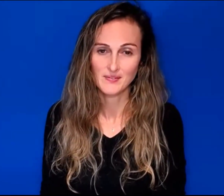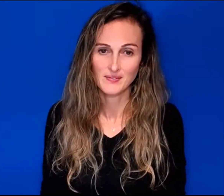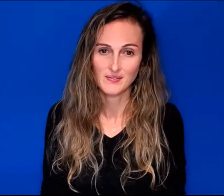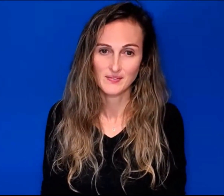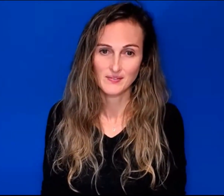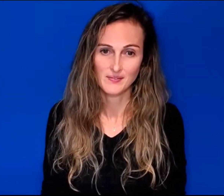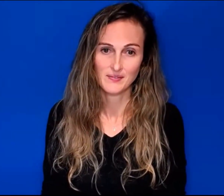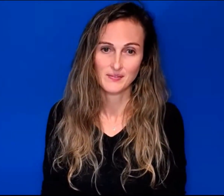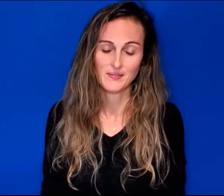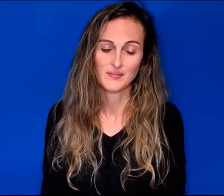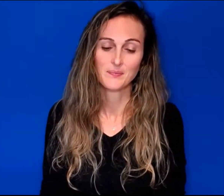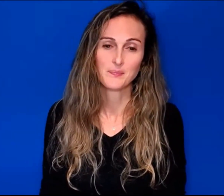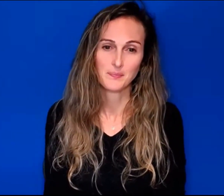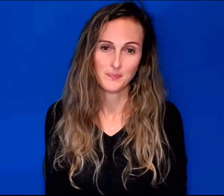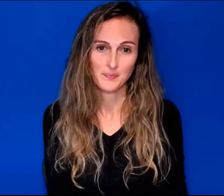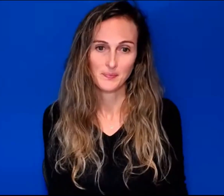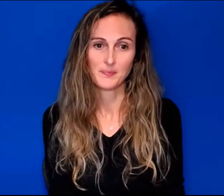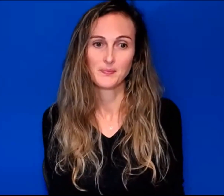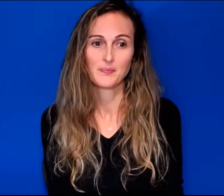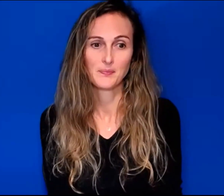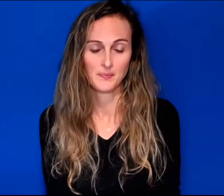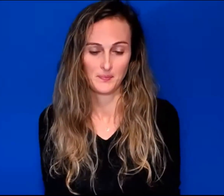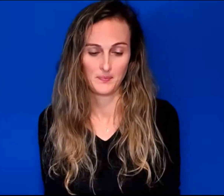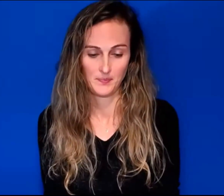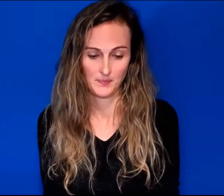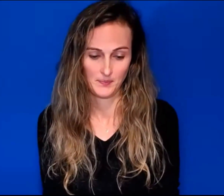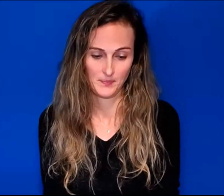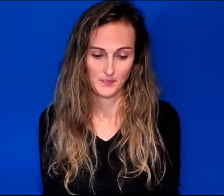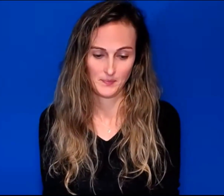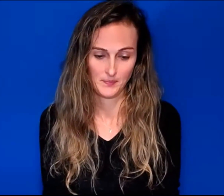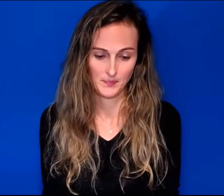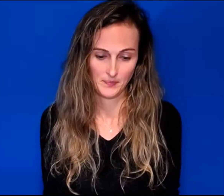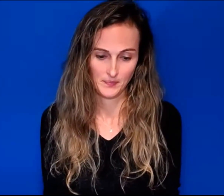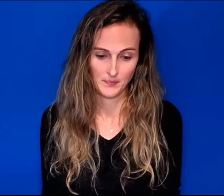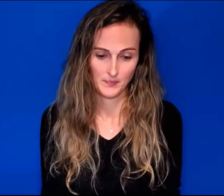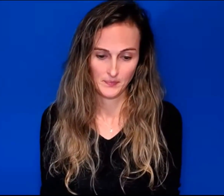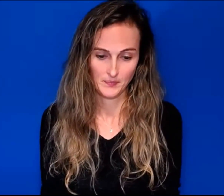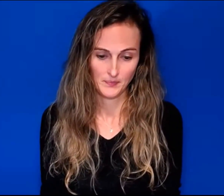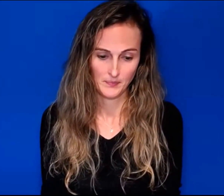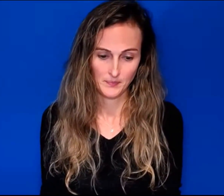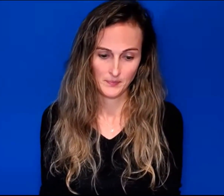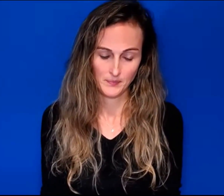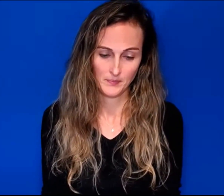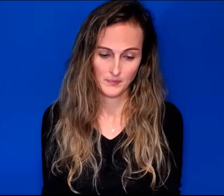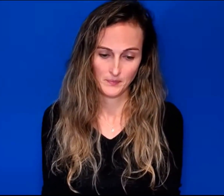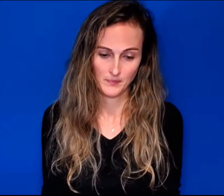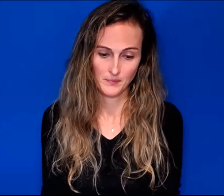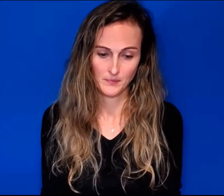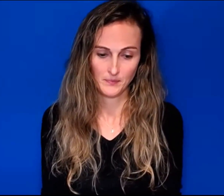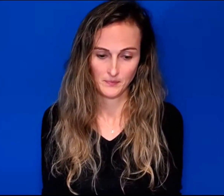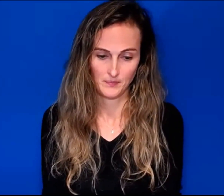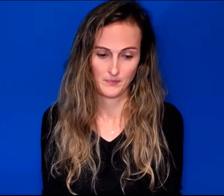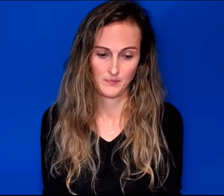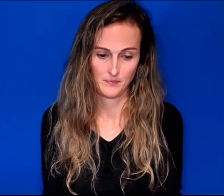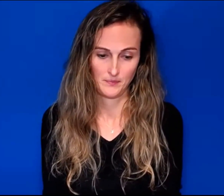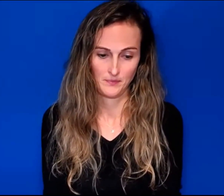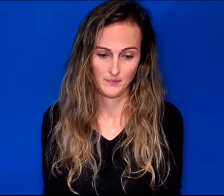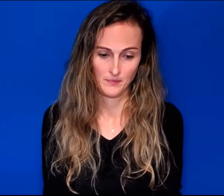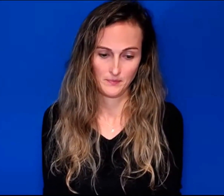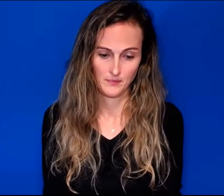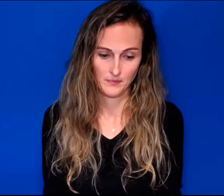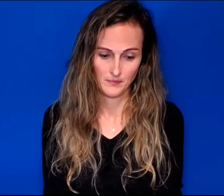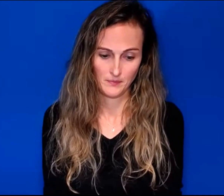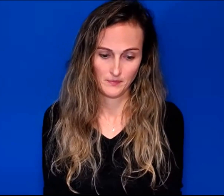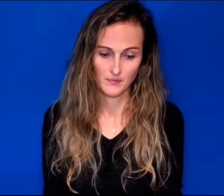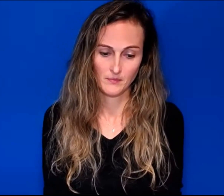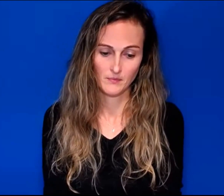and thoughtful programming that Mohammed and the COEDI committee worked very hard to pull together. So